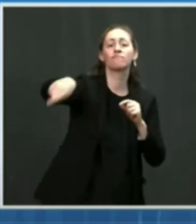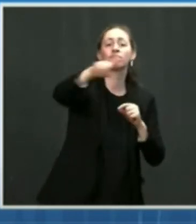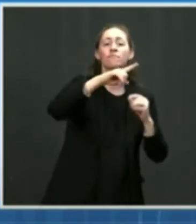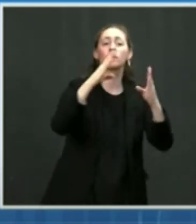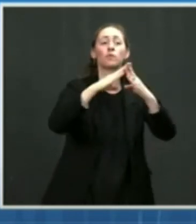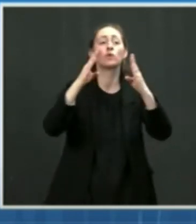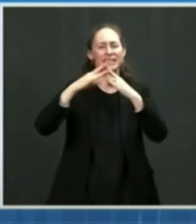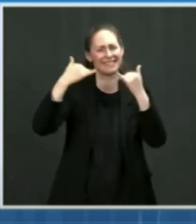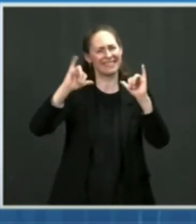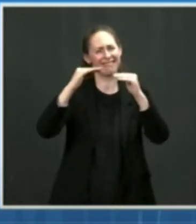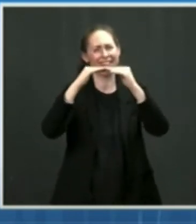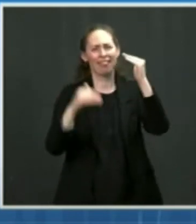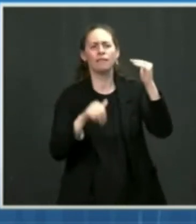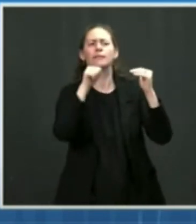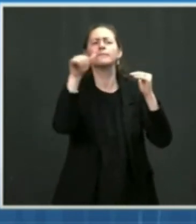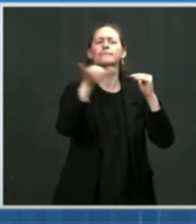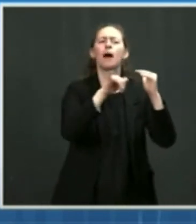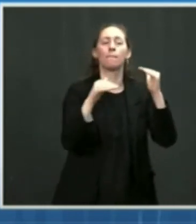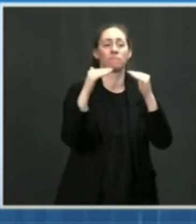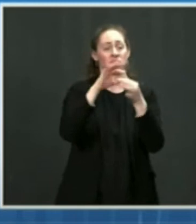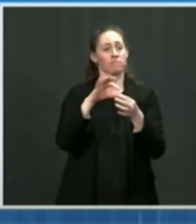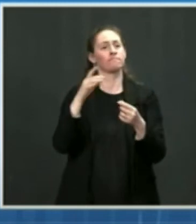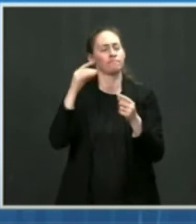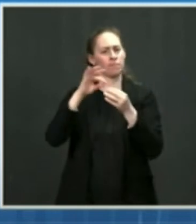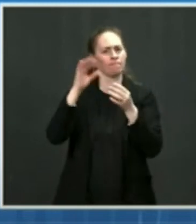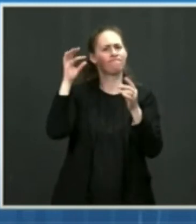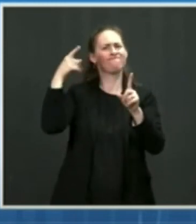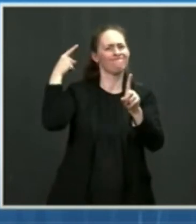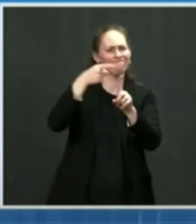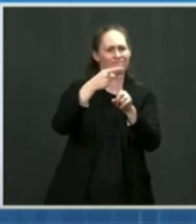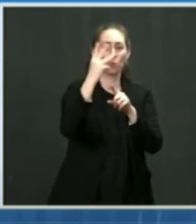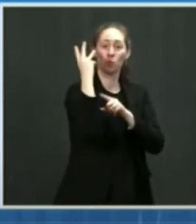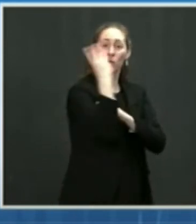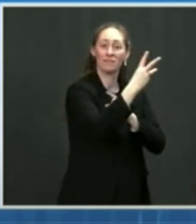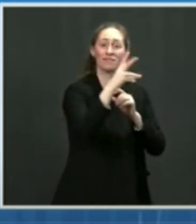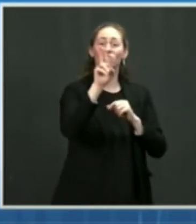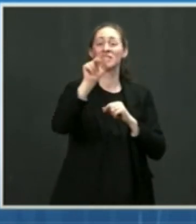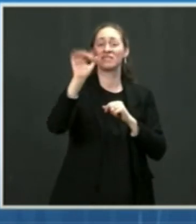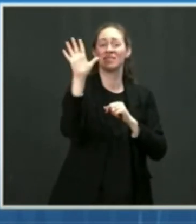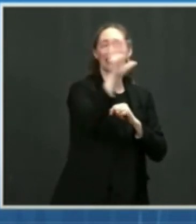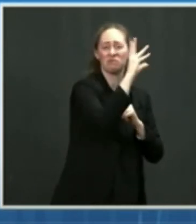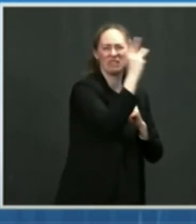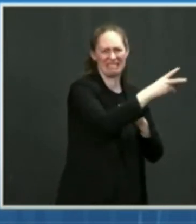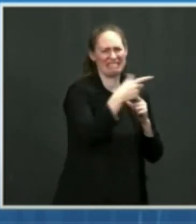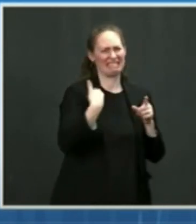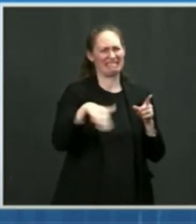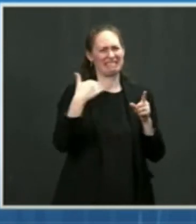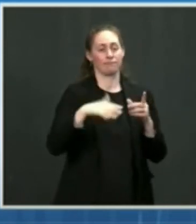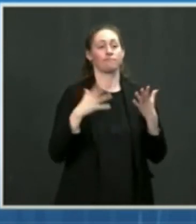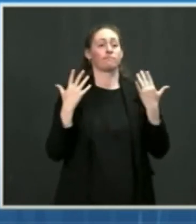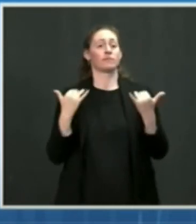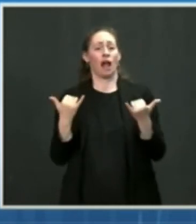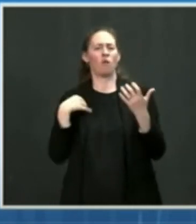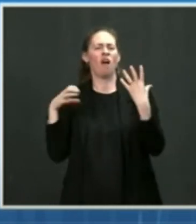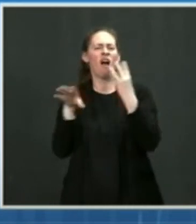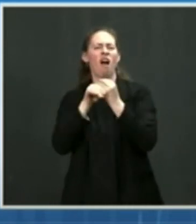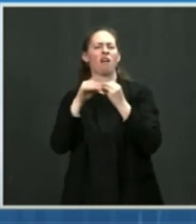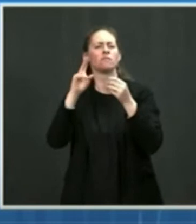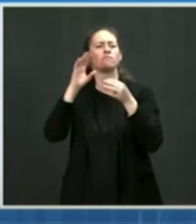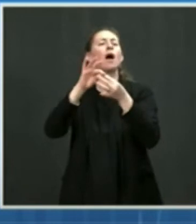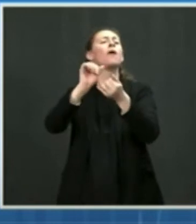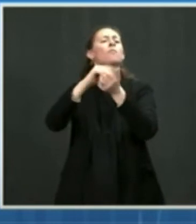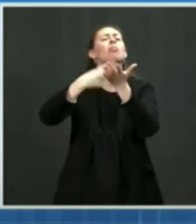Hispanic and Latino patients in the West. Similarly, the second publication looked at emergency department visits